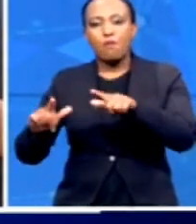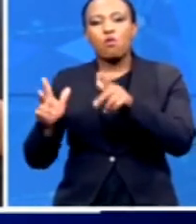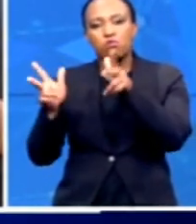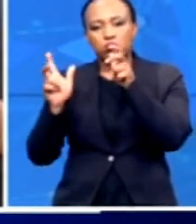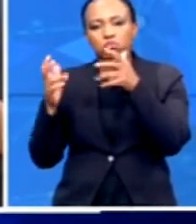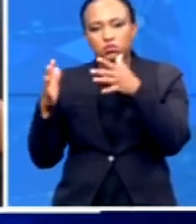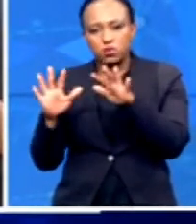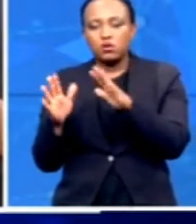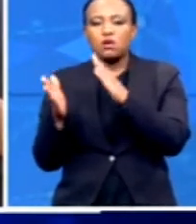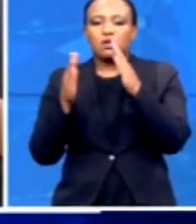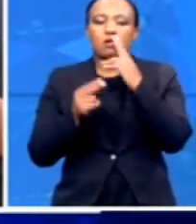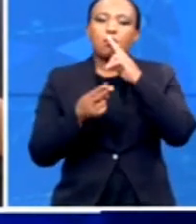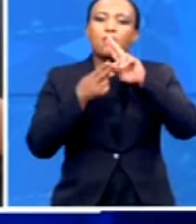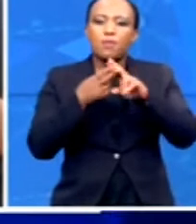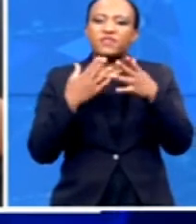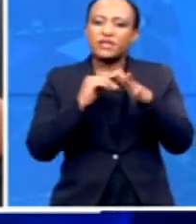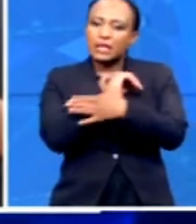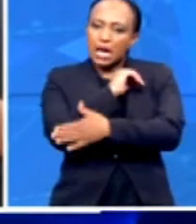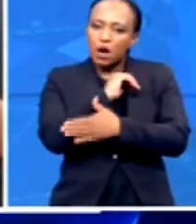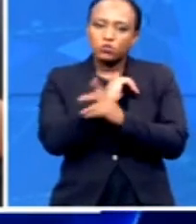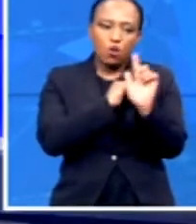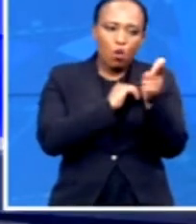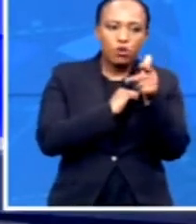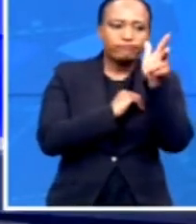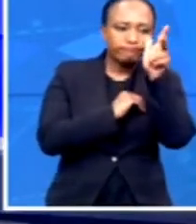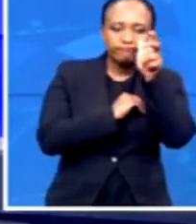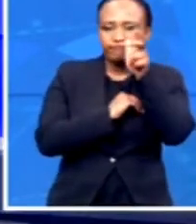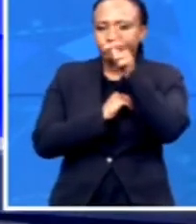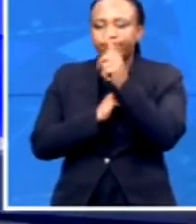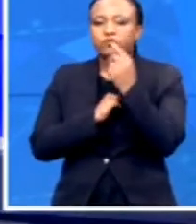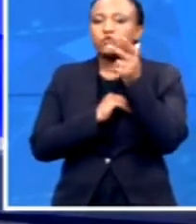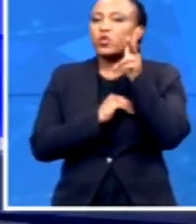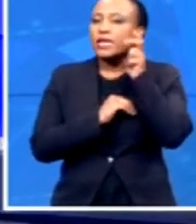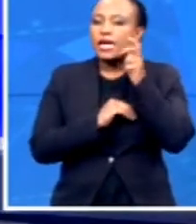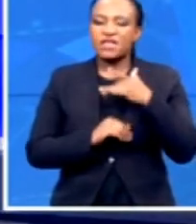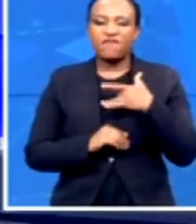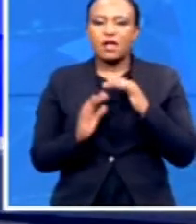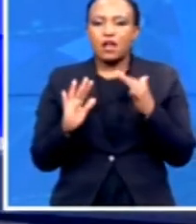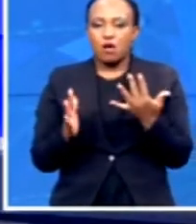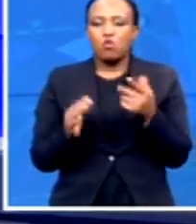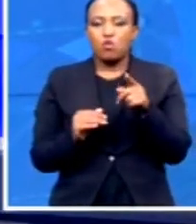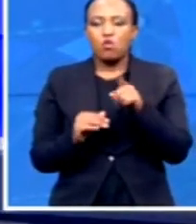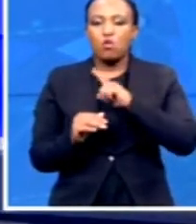just to get a sense of how matriculants are feeling this morning as they start their final exams.